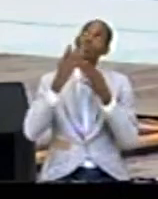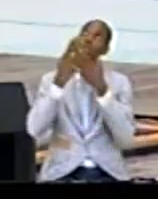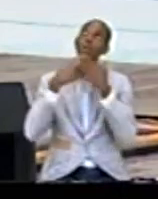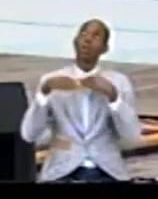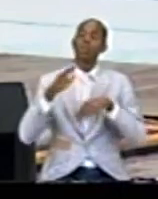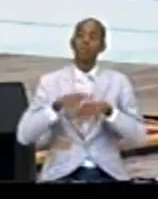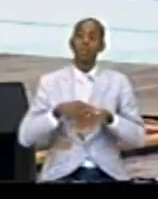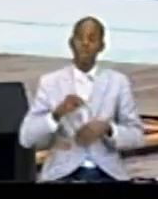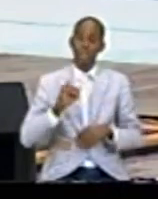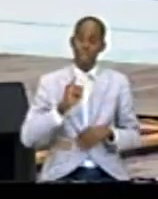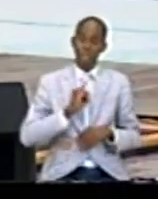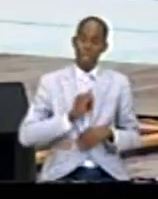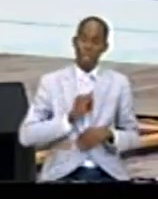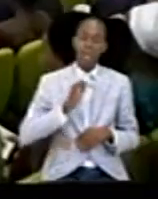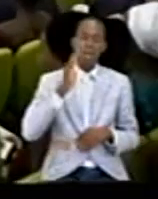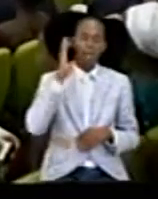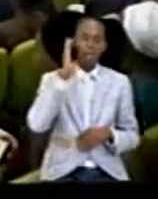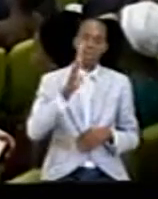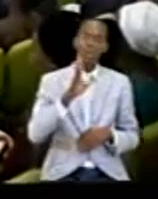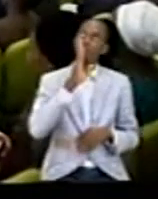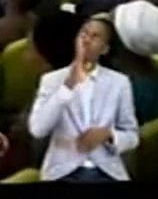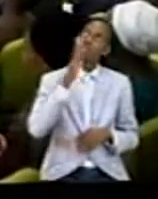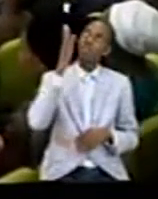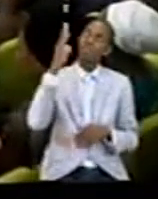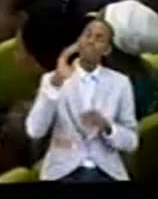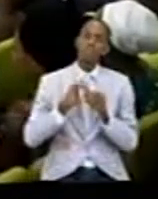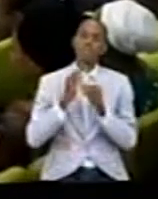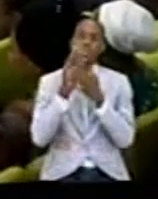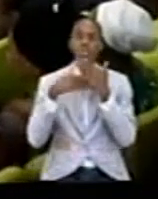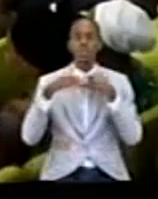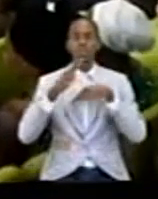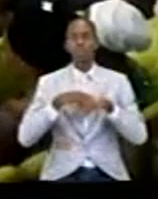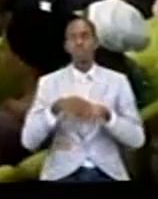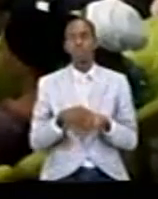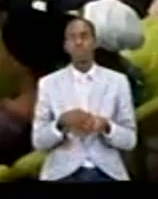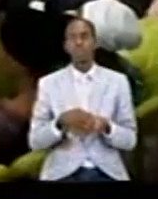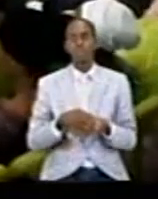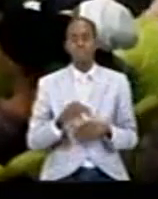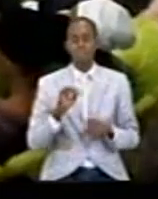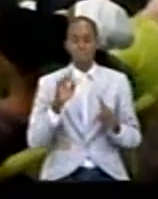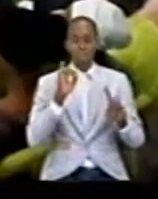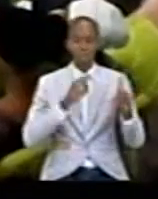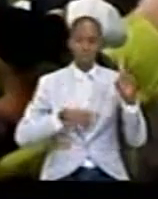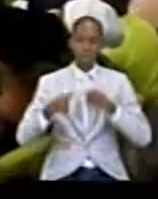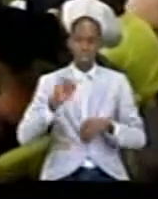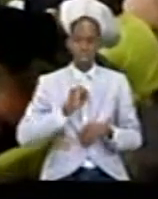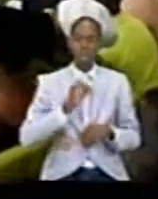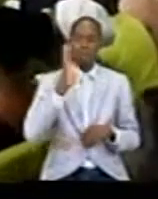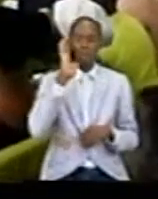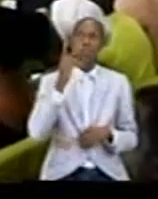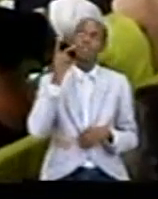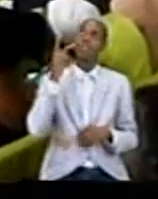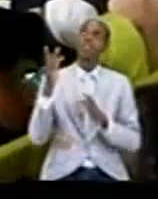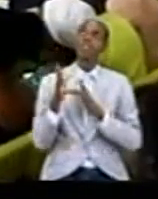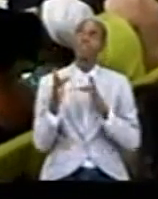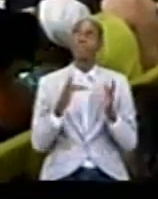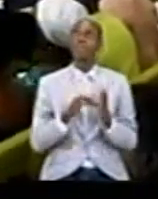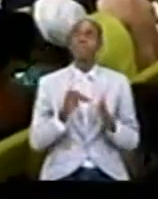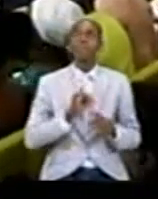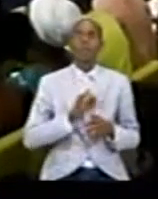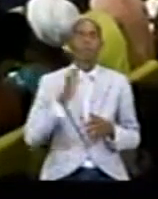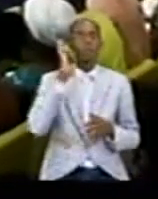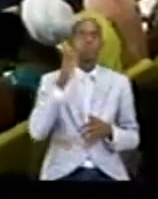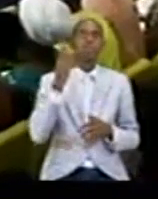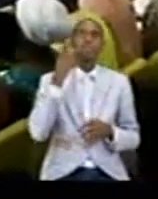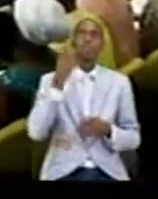I will get to heaven. I will see Jesus. I will see the Almighty